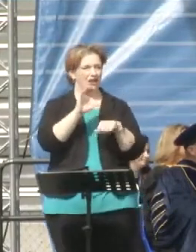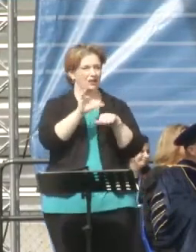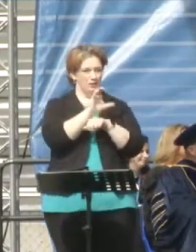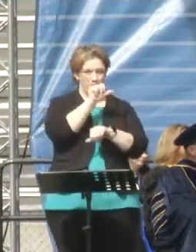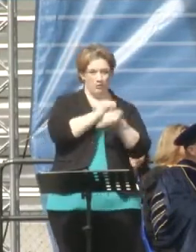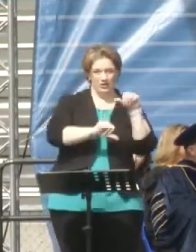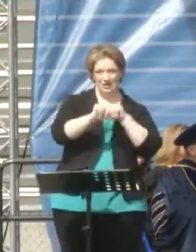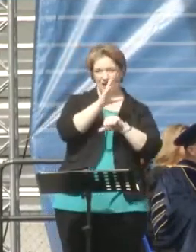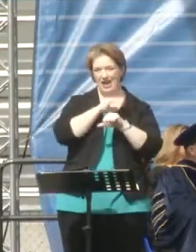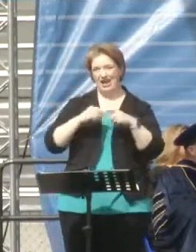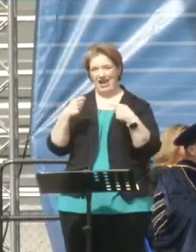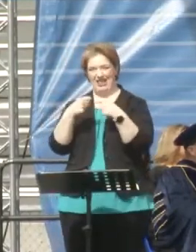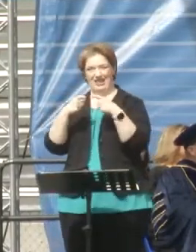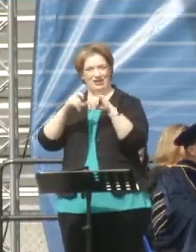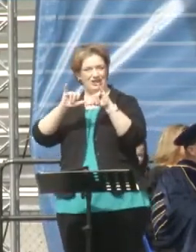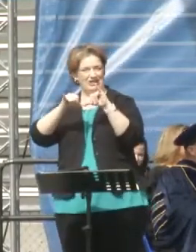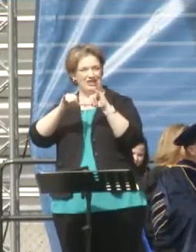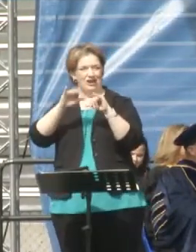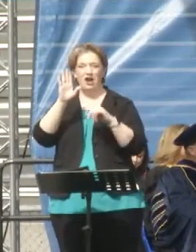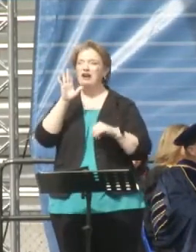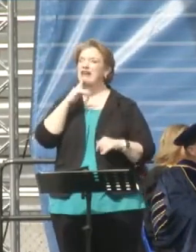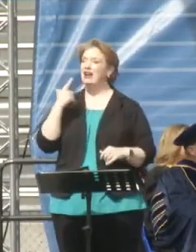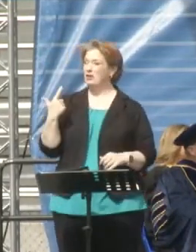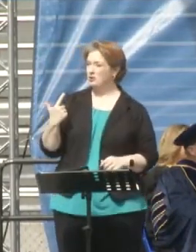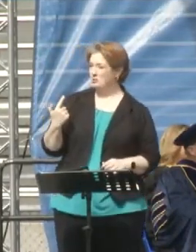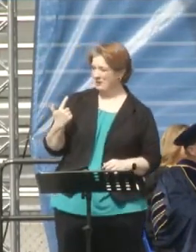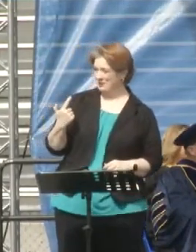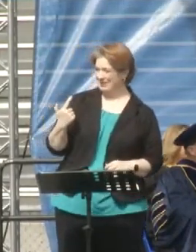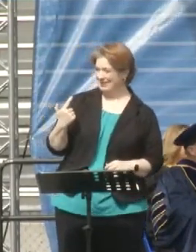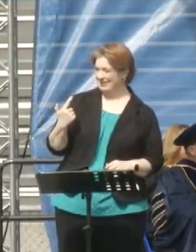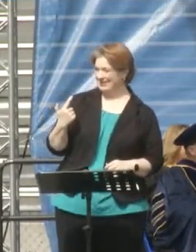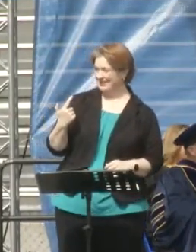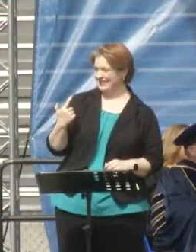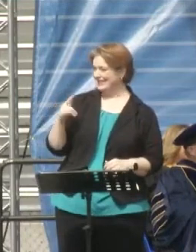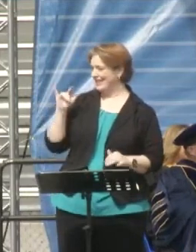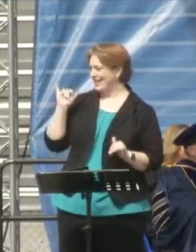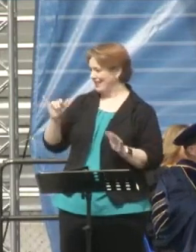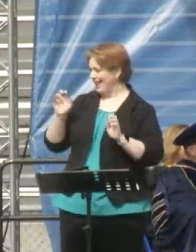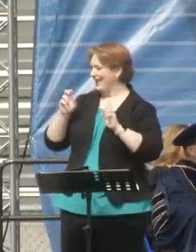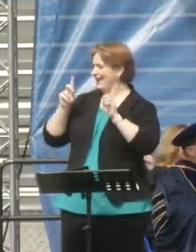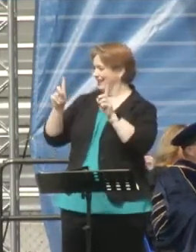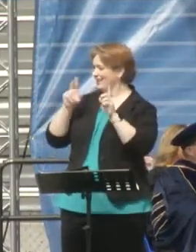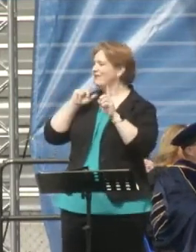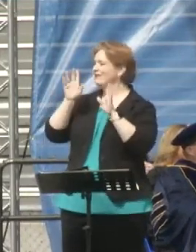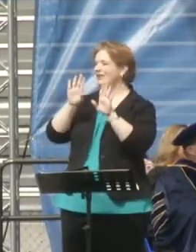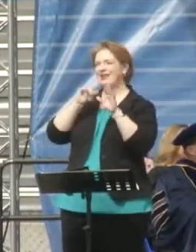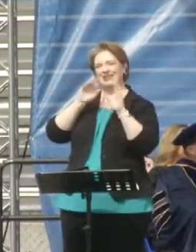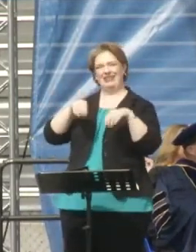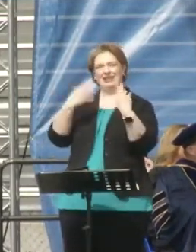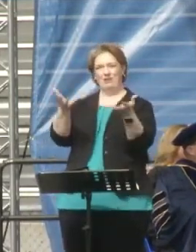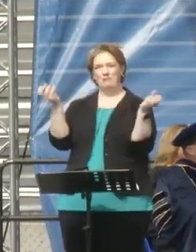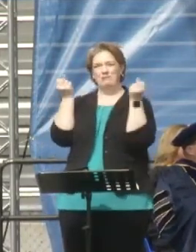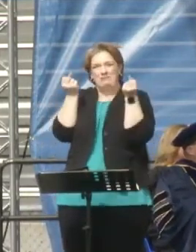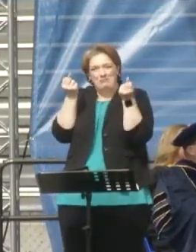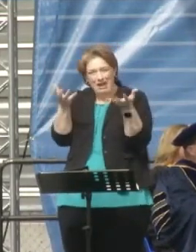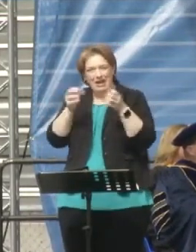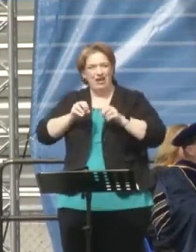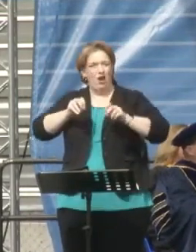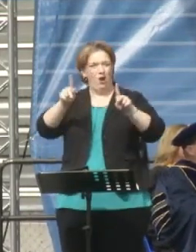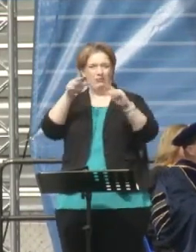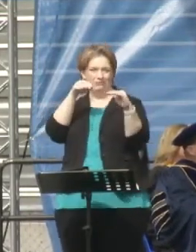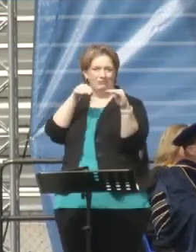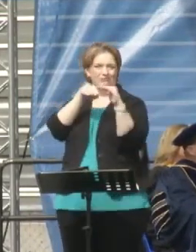the age of 21, an education that opened doors into the dynamic semiconductor